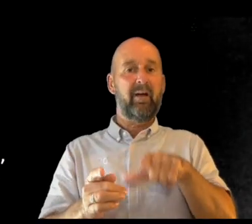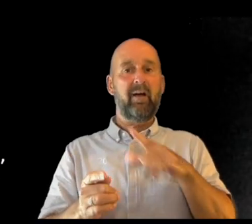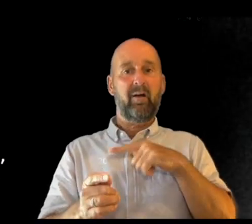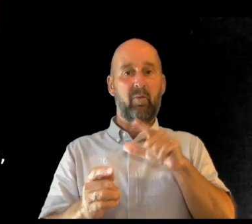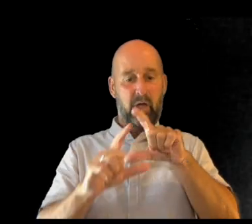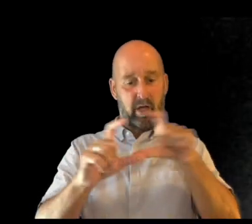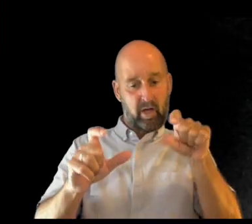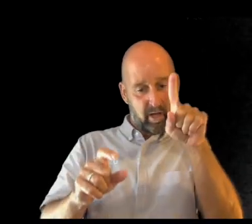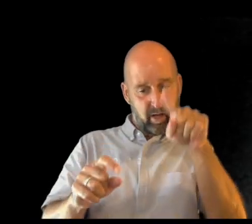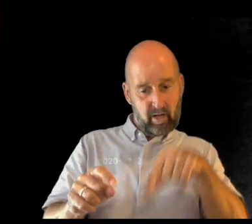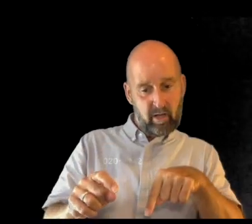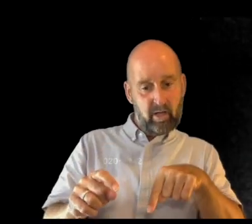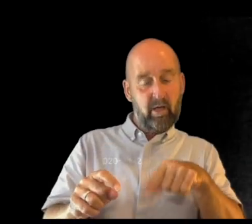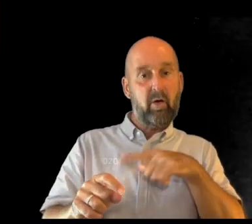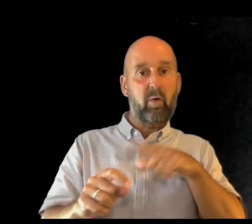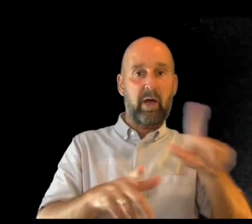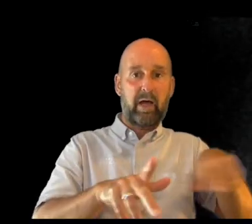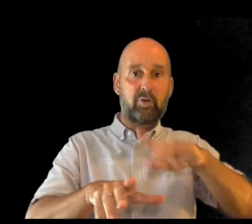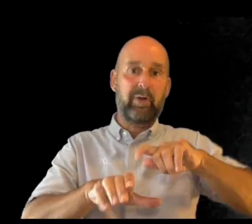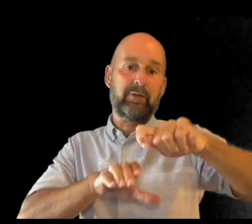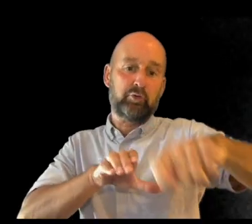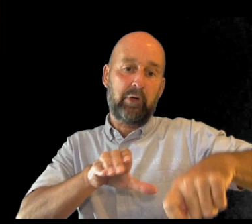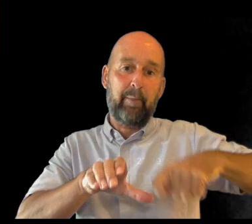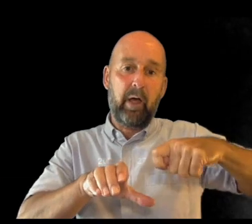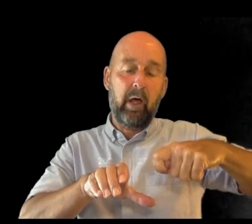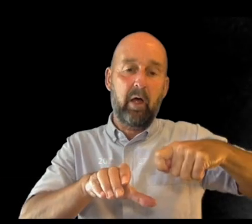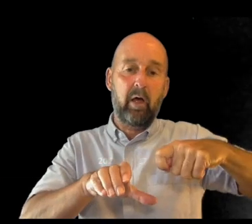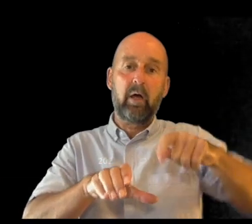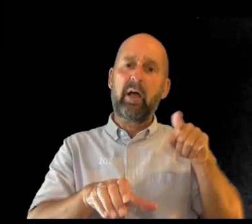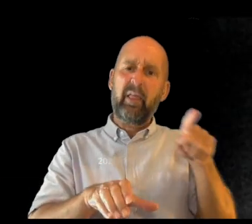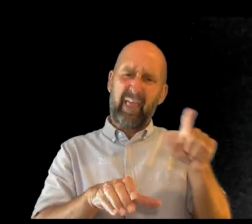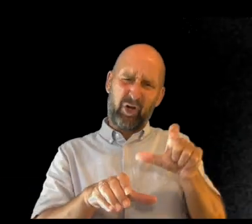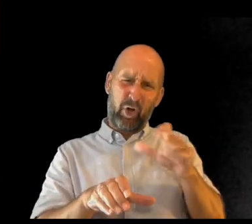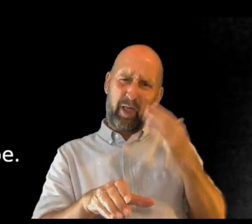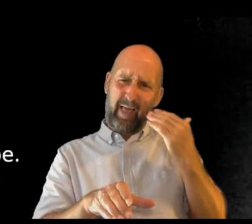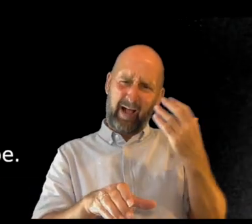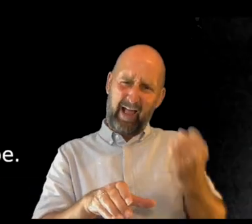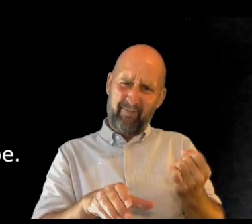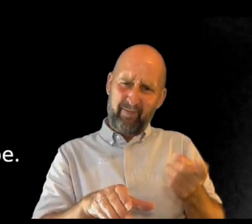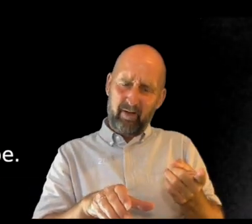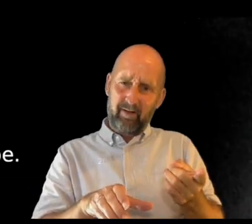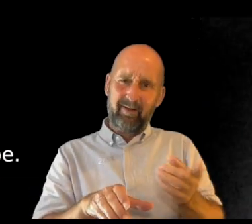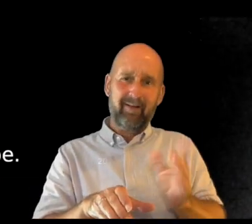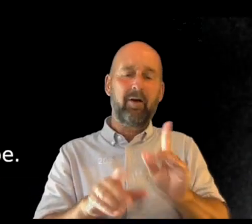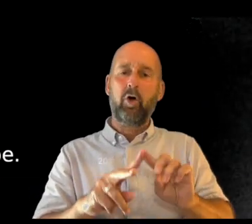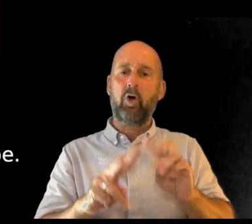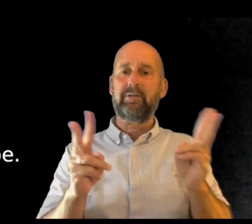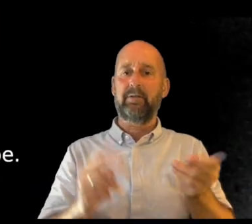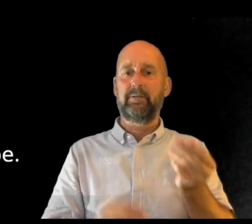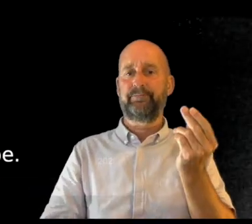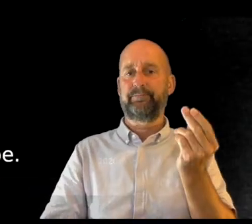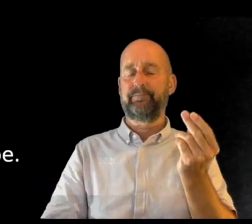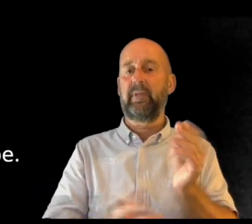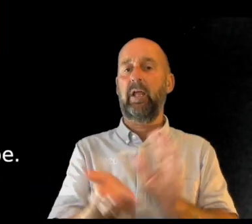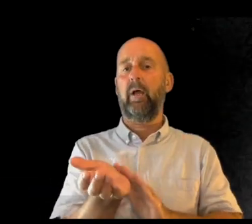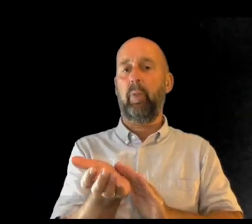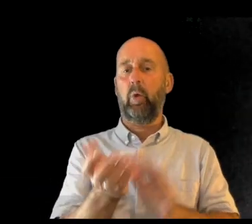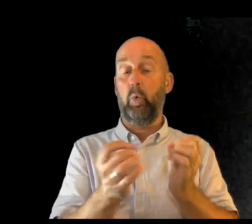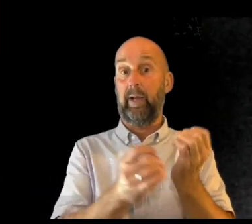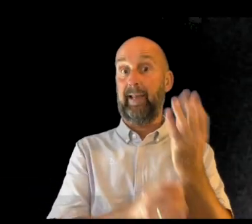branded Airtex, lowers it to strap her ankle. Does that come in black? He offers alternative neon blue